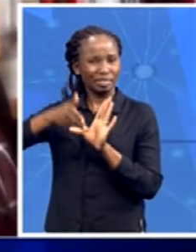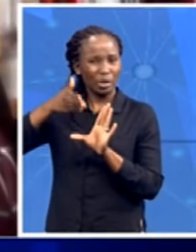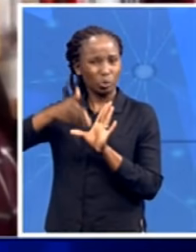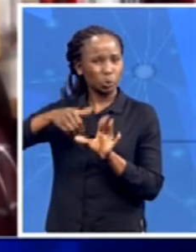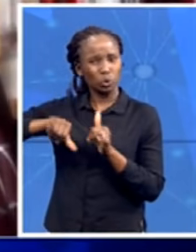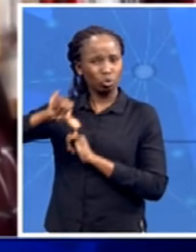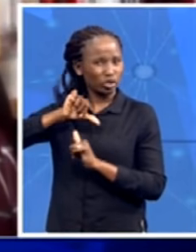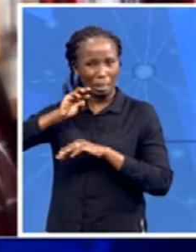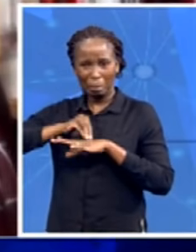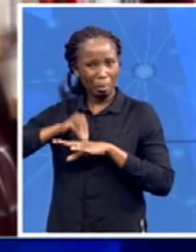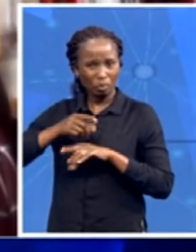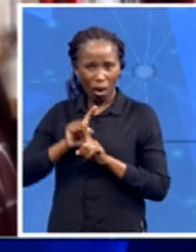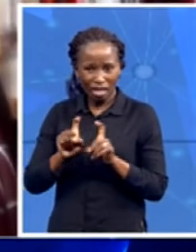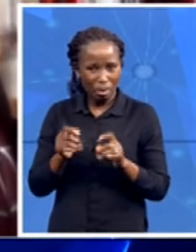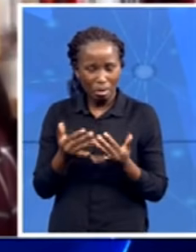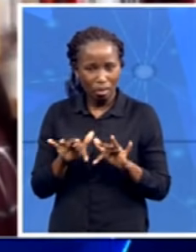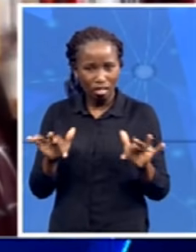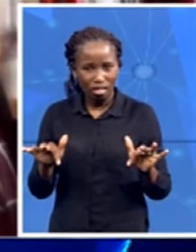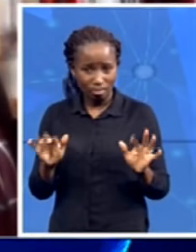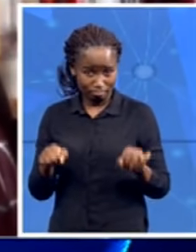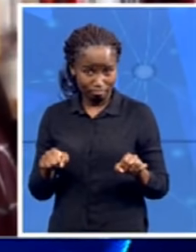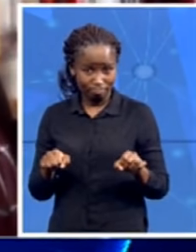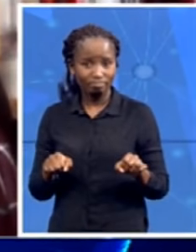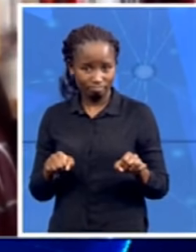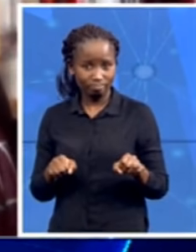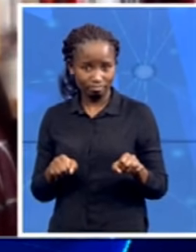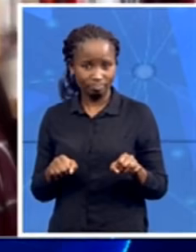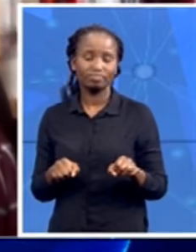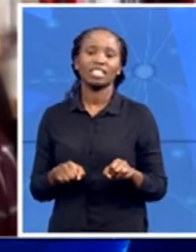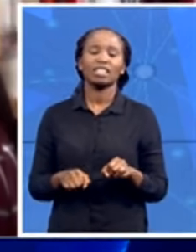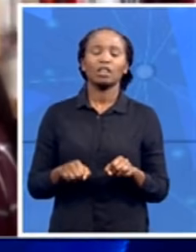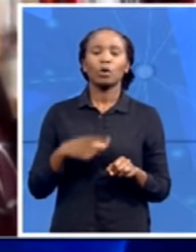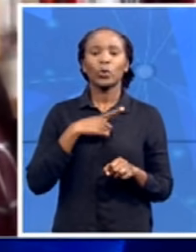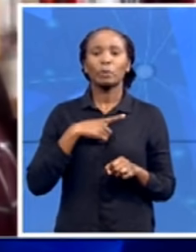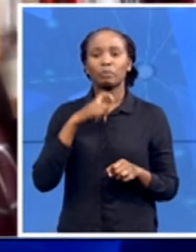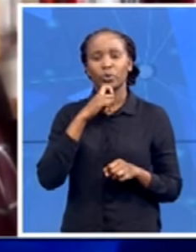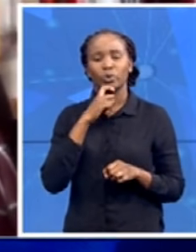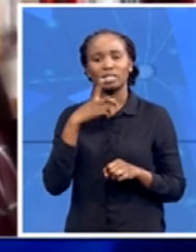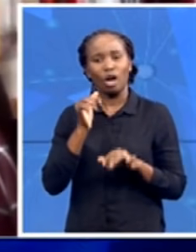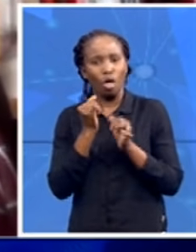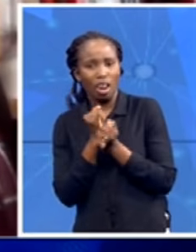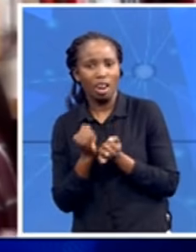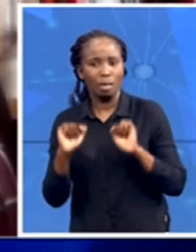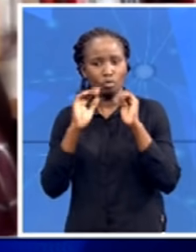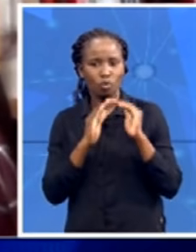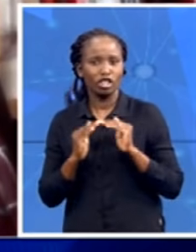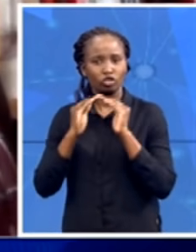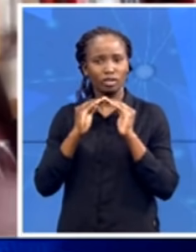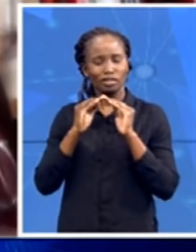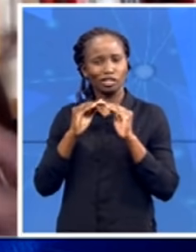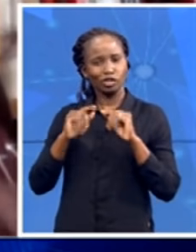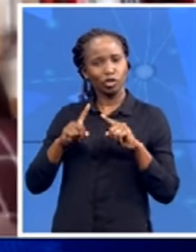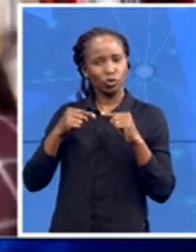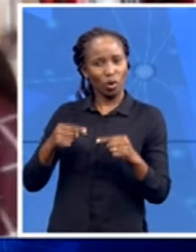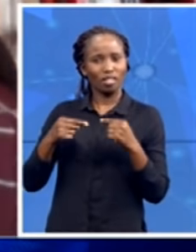And you know, you use your liberation struggle credentials. So the ANC does benefit. That's